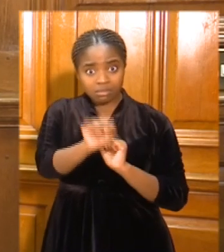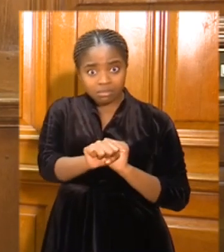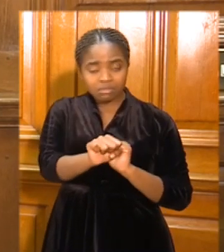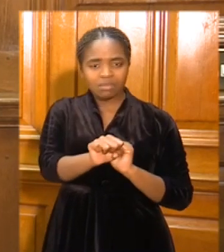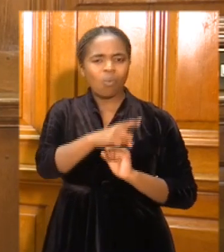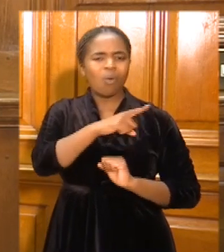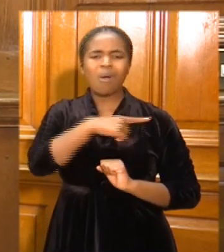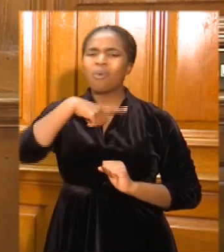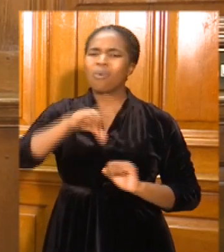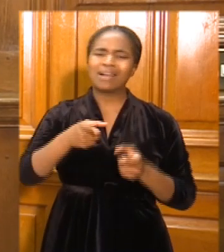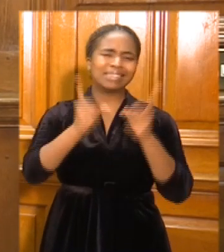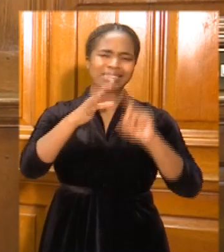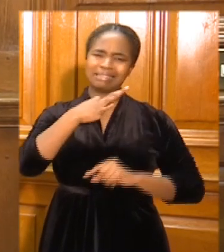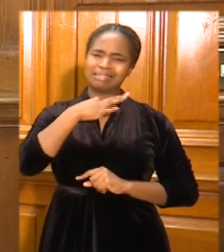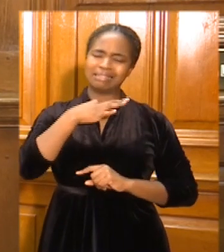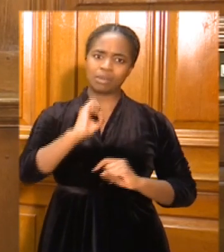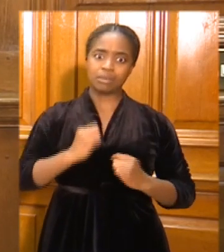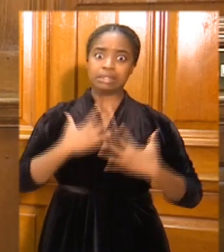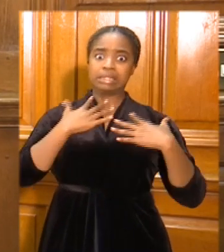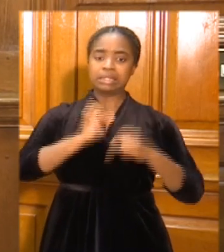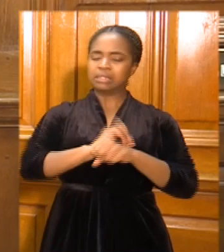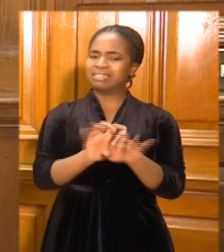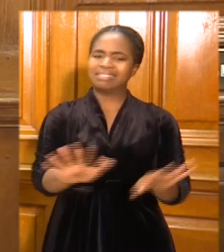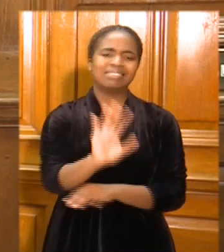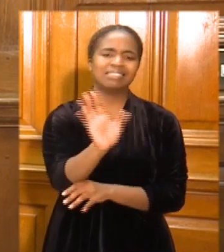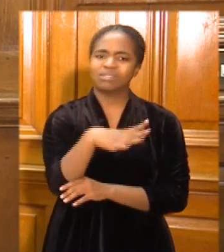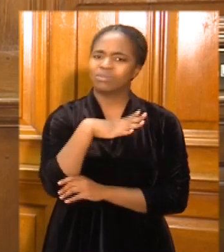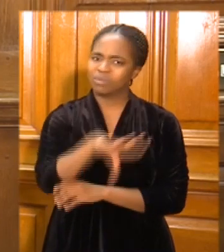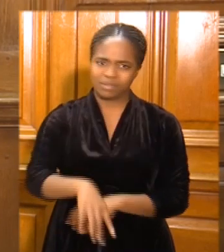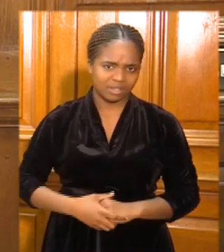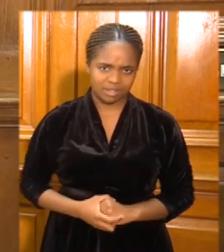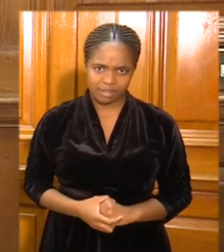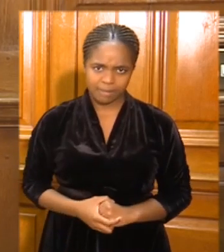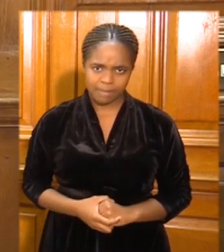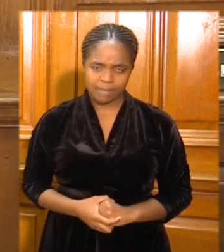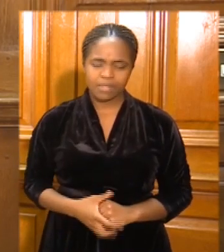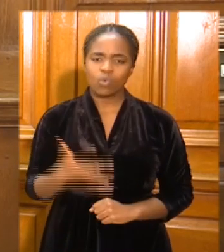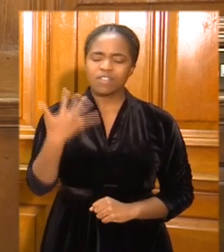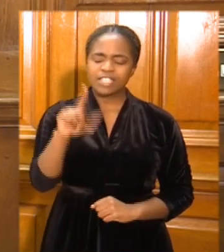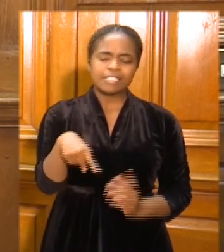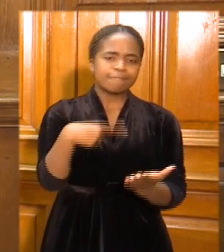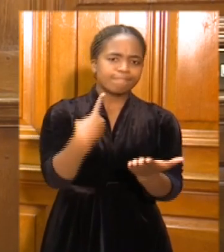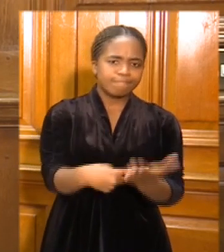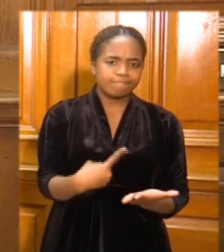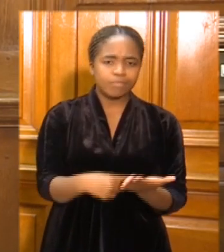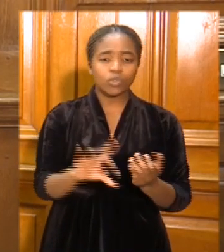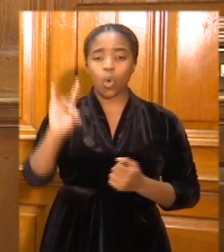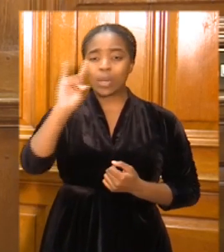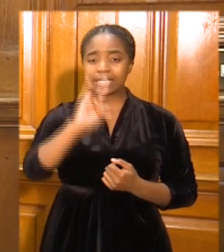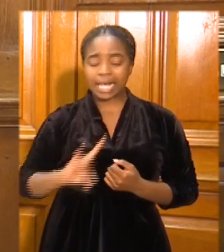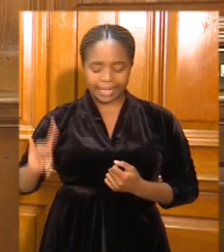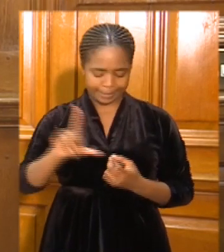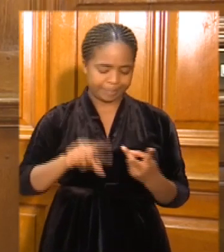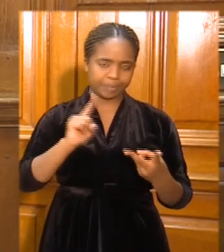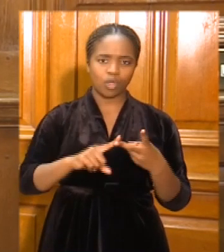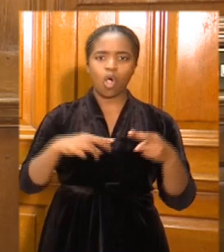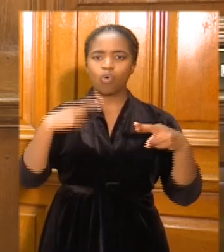reduces risk of infection. We have held discussions with the tourism, hotel, and restaurant